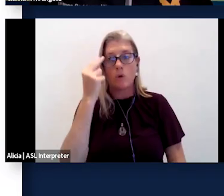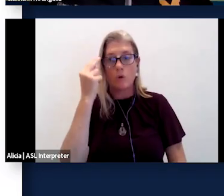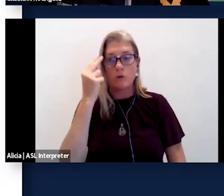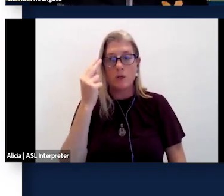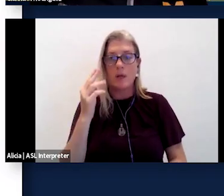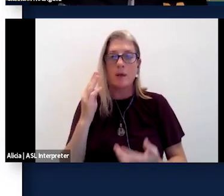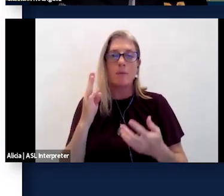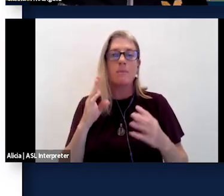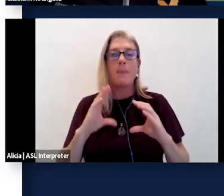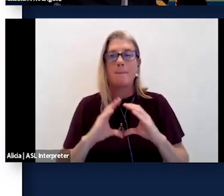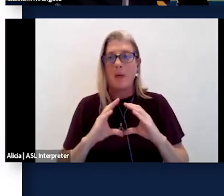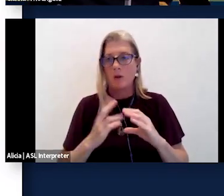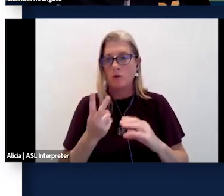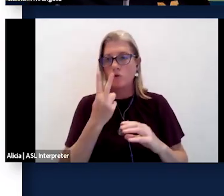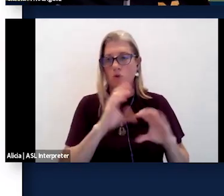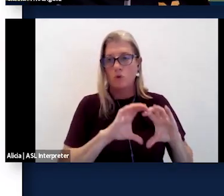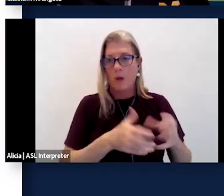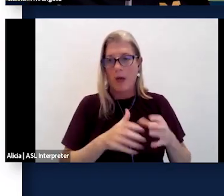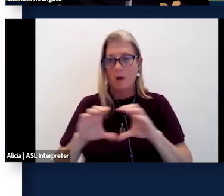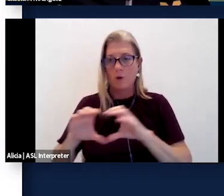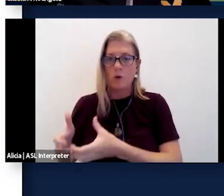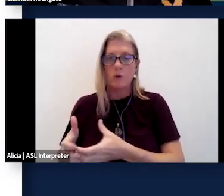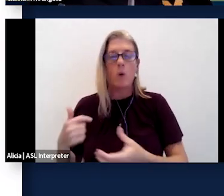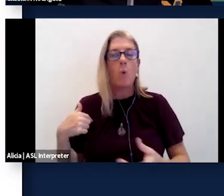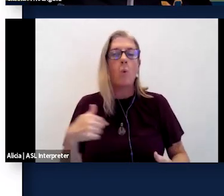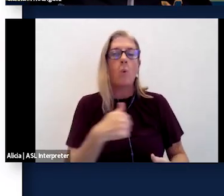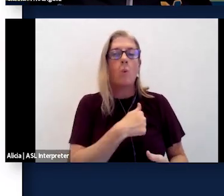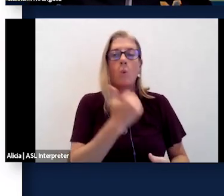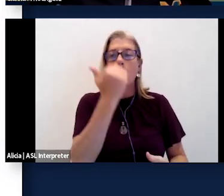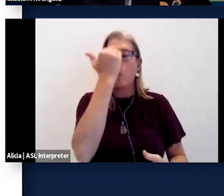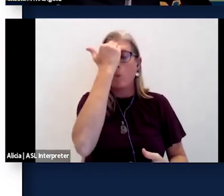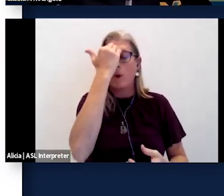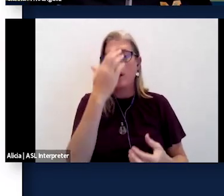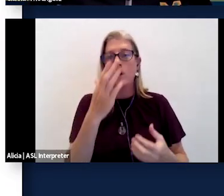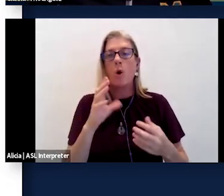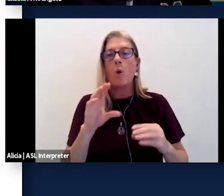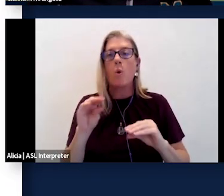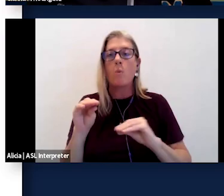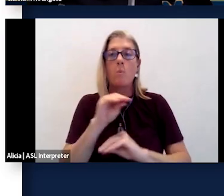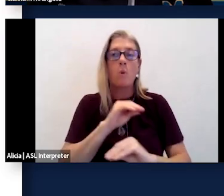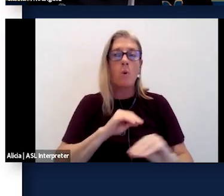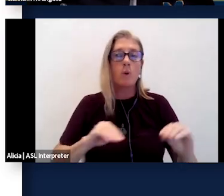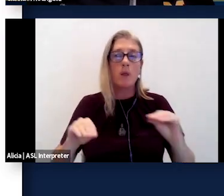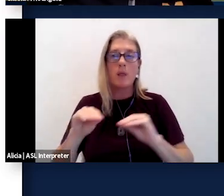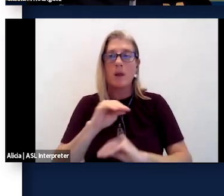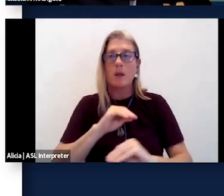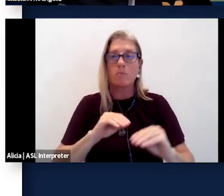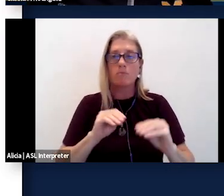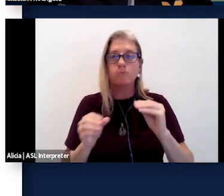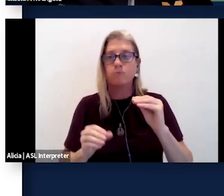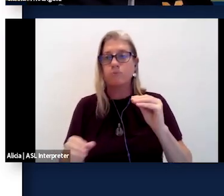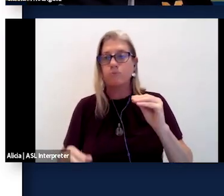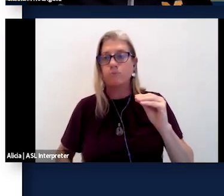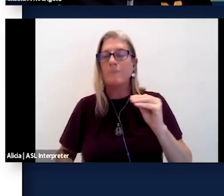two categories. So we know that motility is slowed down throughout the